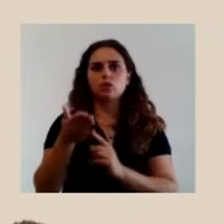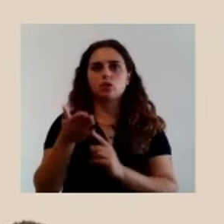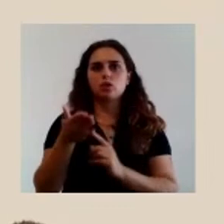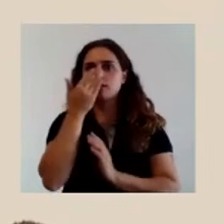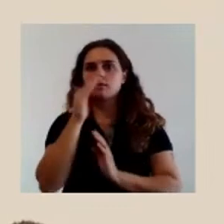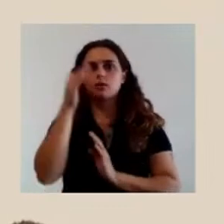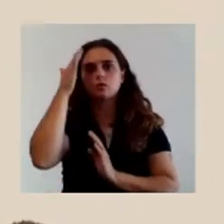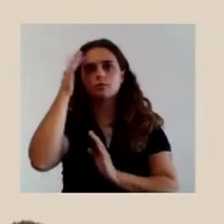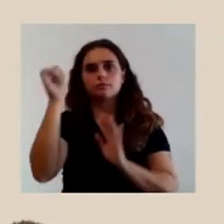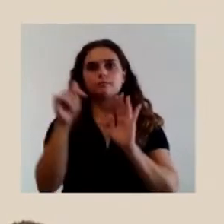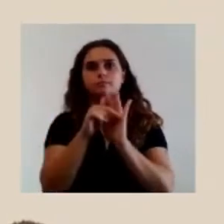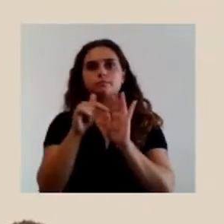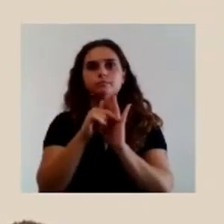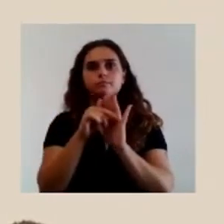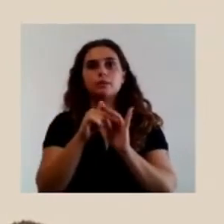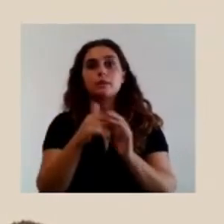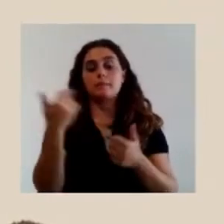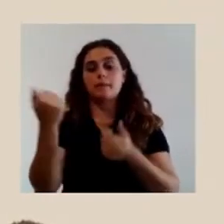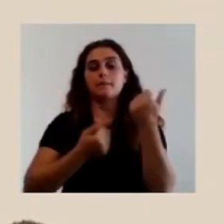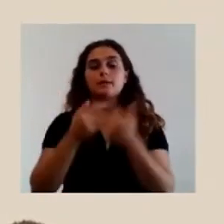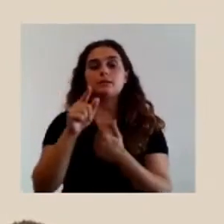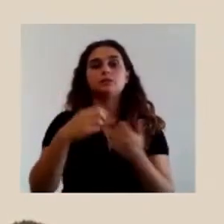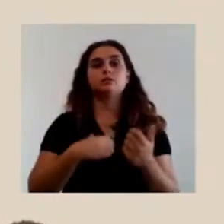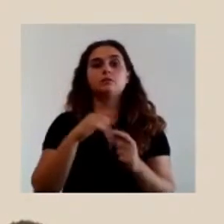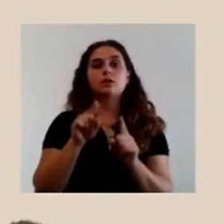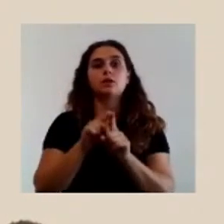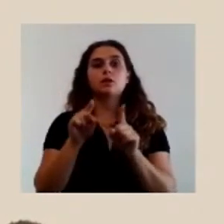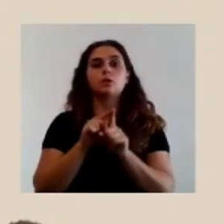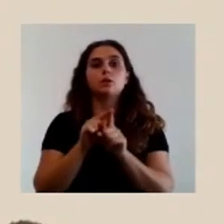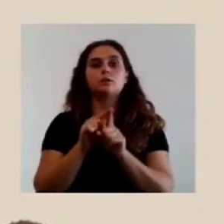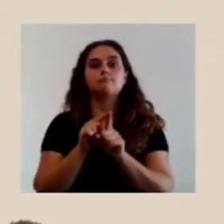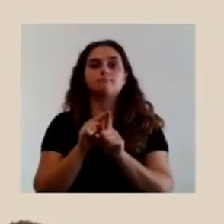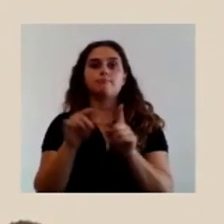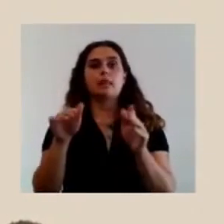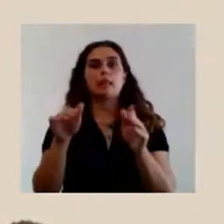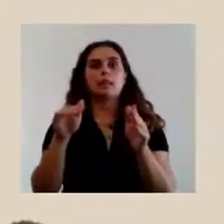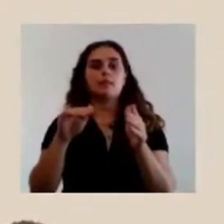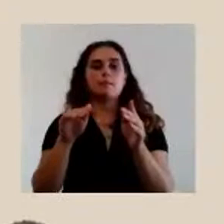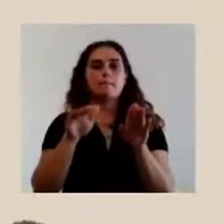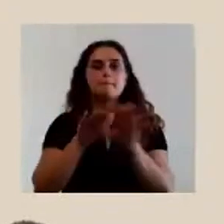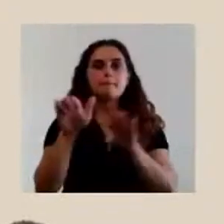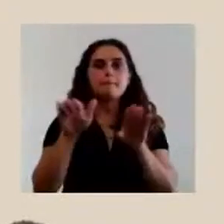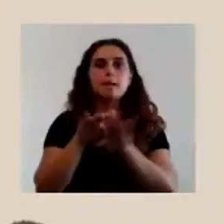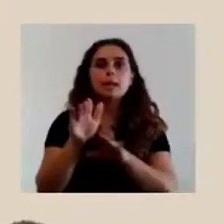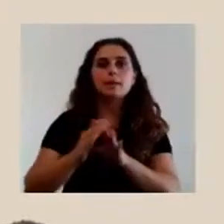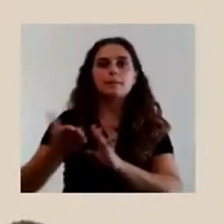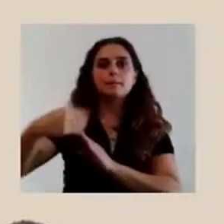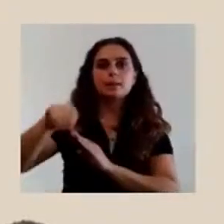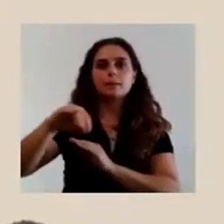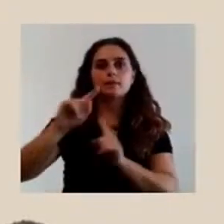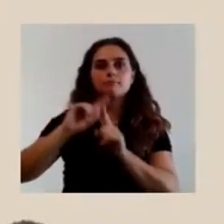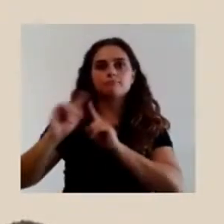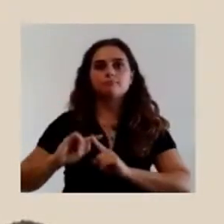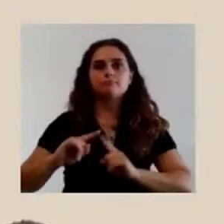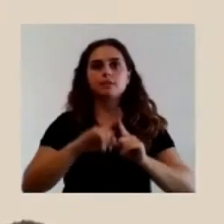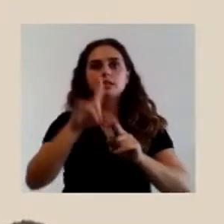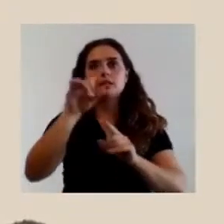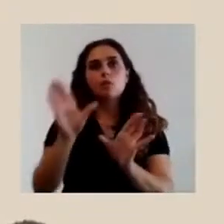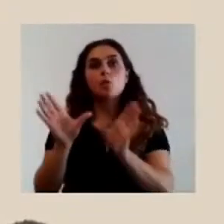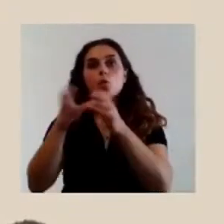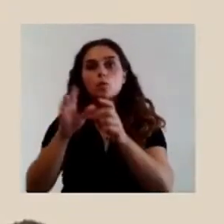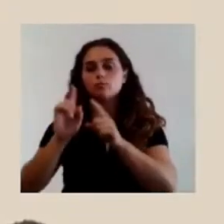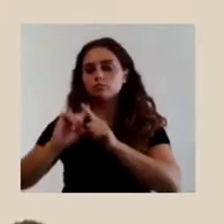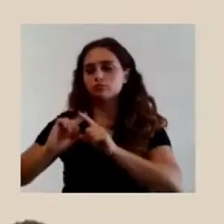attitudes. For machines, this means using more diverse training data sets and also seeking to diversify teams